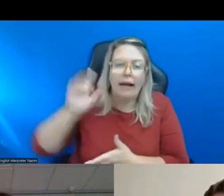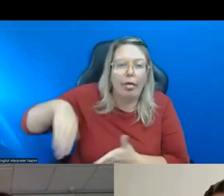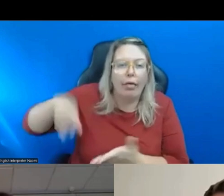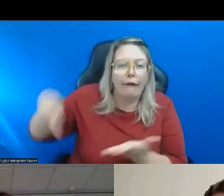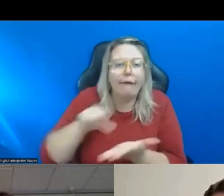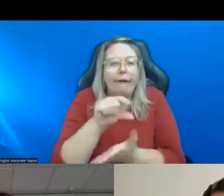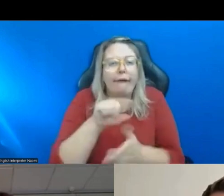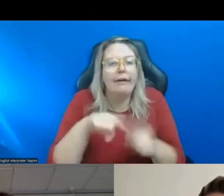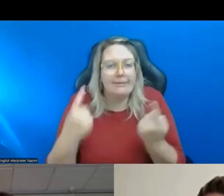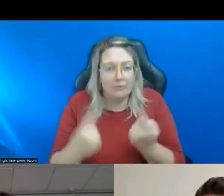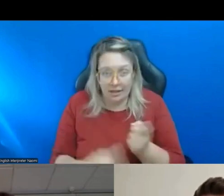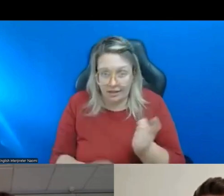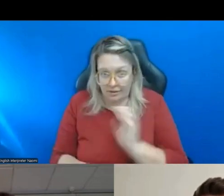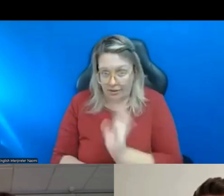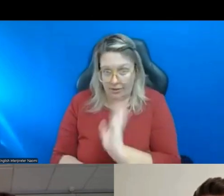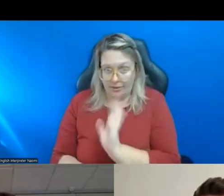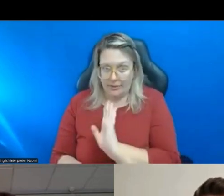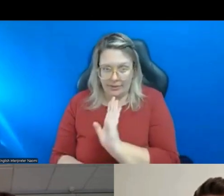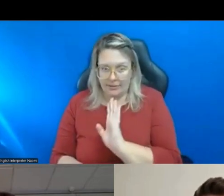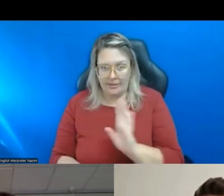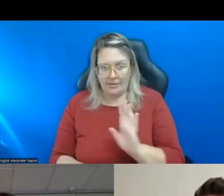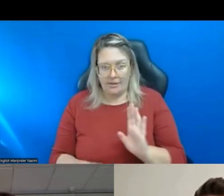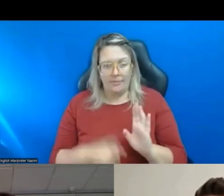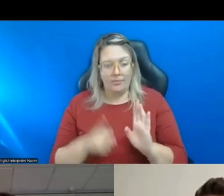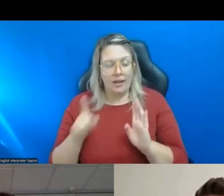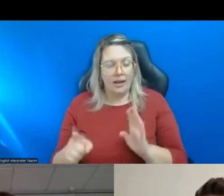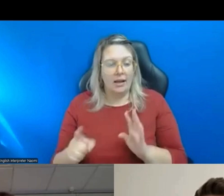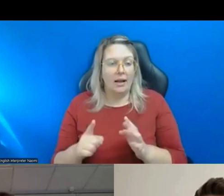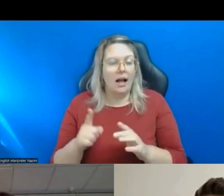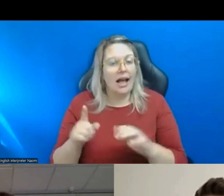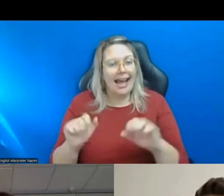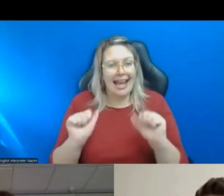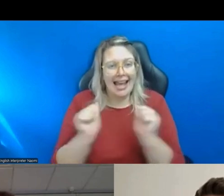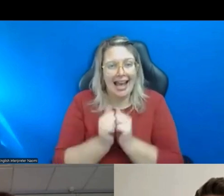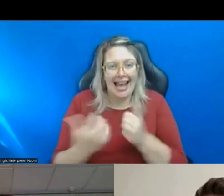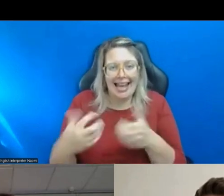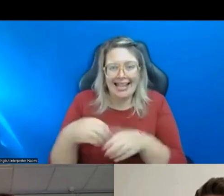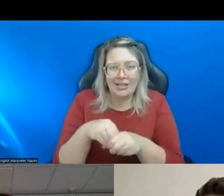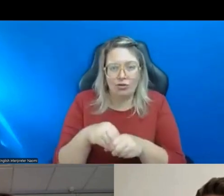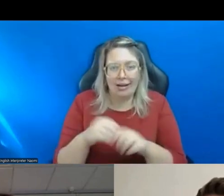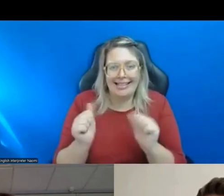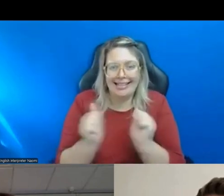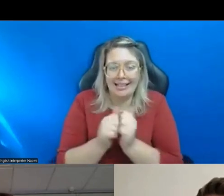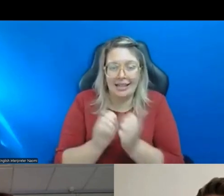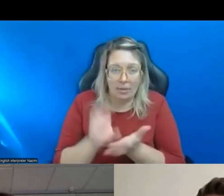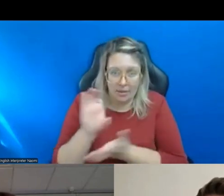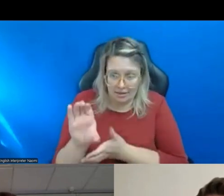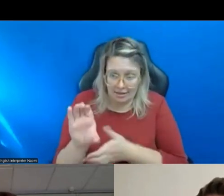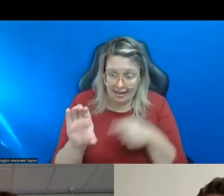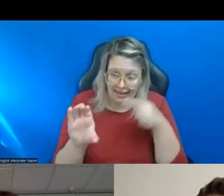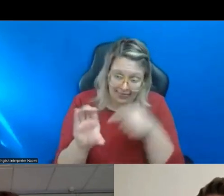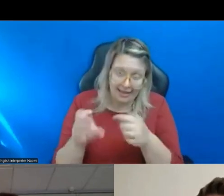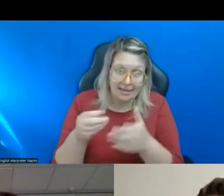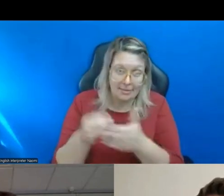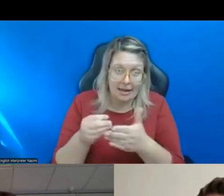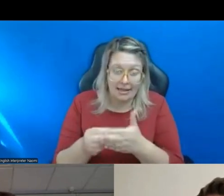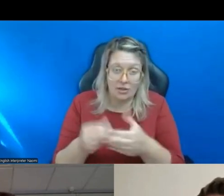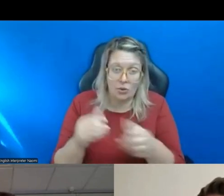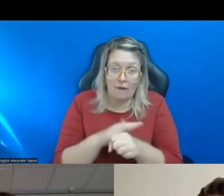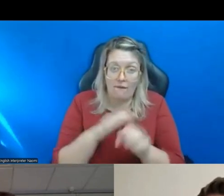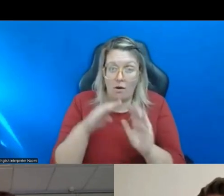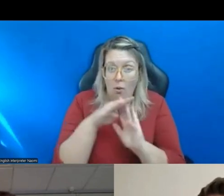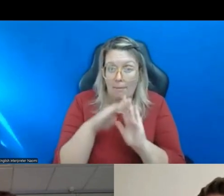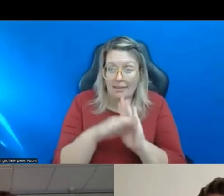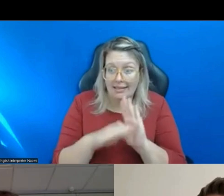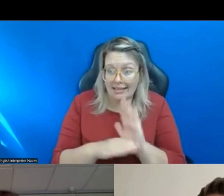talking about the competencies and the integrated settlements that some of the mayors will get, they're getting money to spend on those competencies. They're not getting money